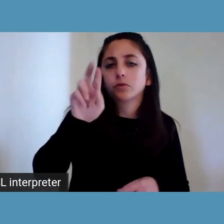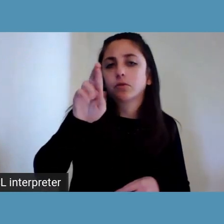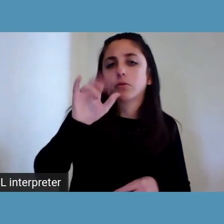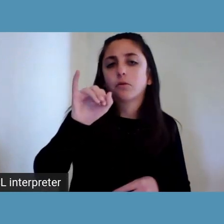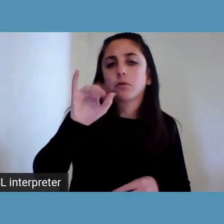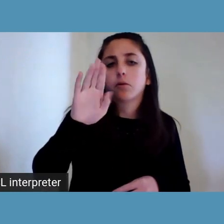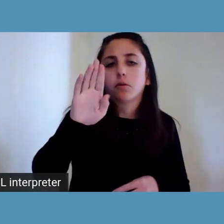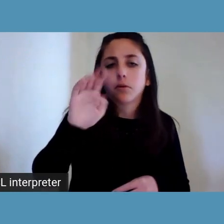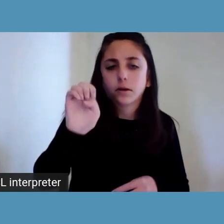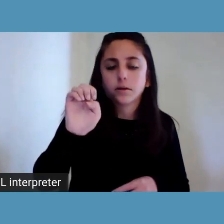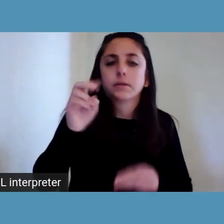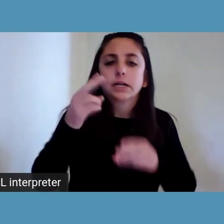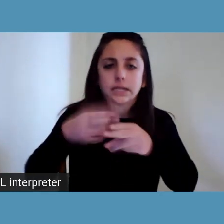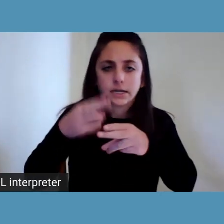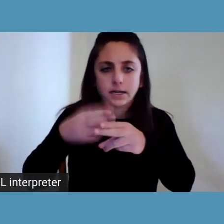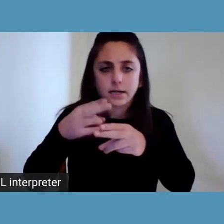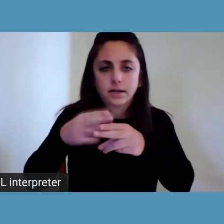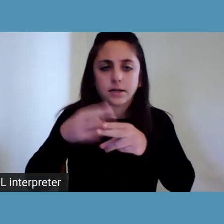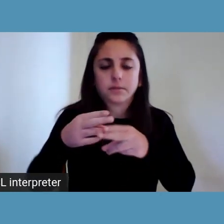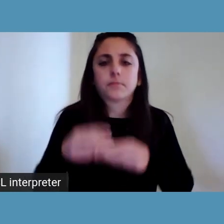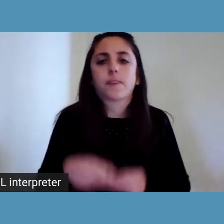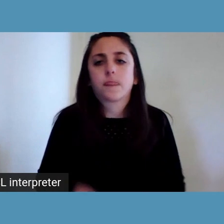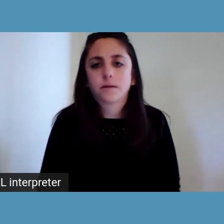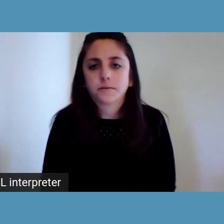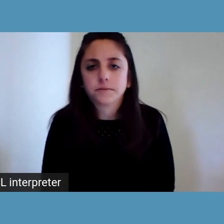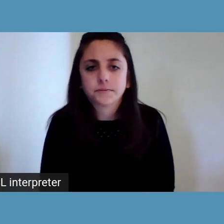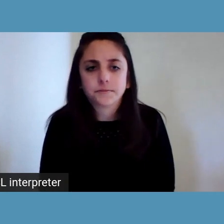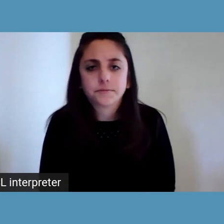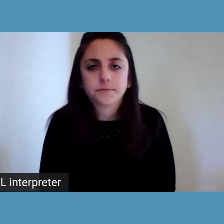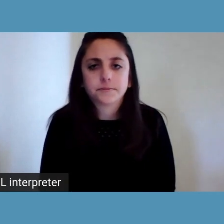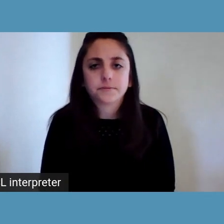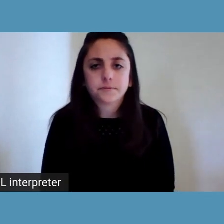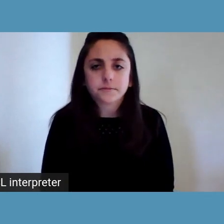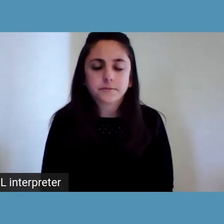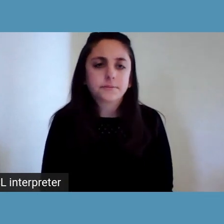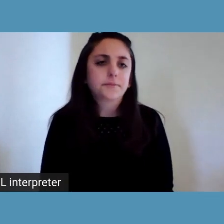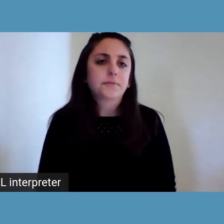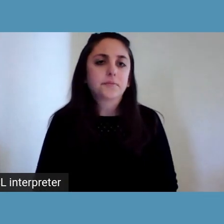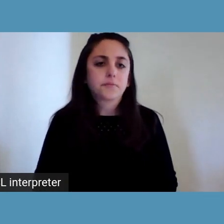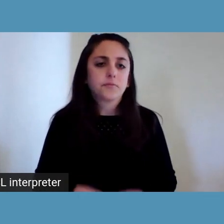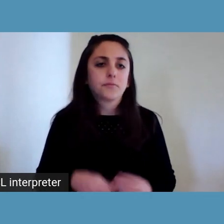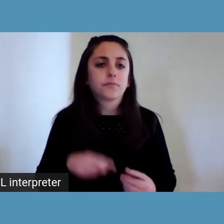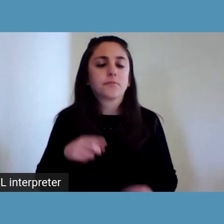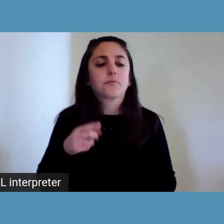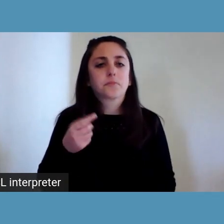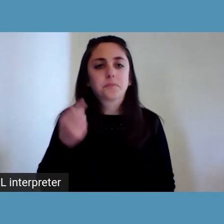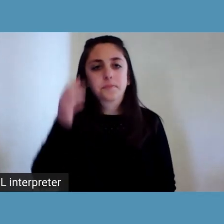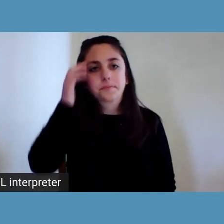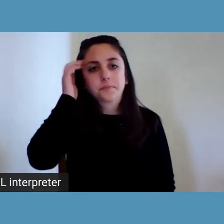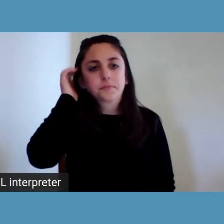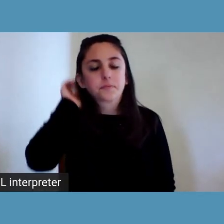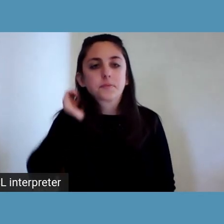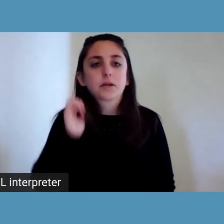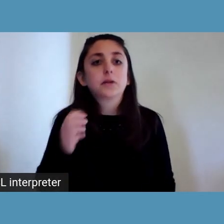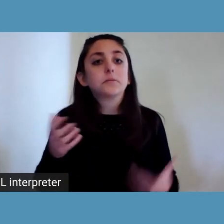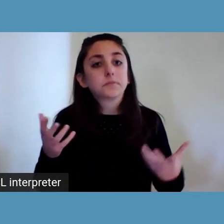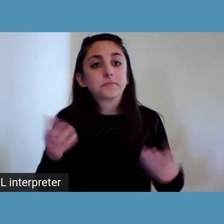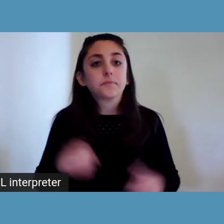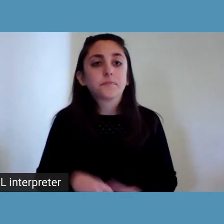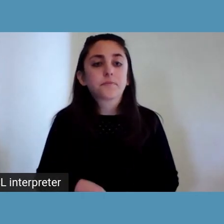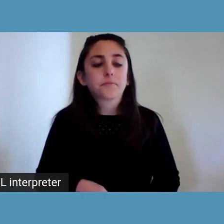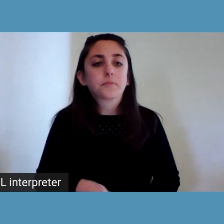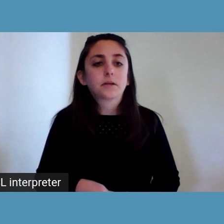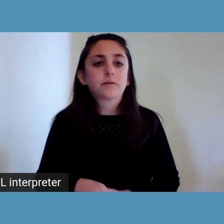Shikawin people who have stewarded this land for generations. So